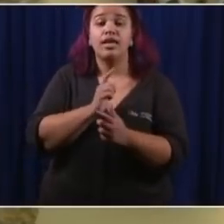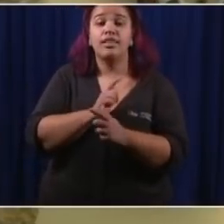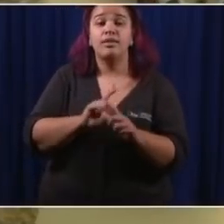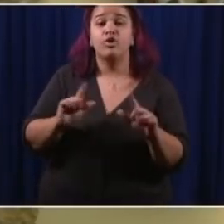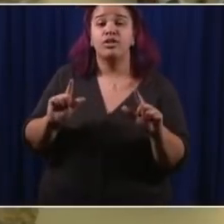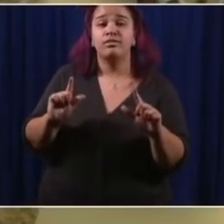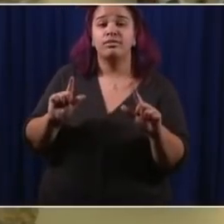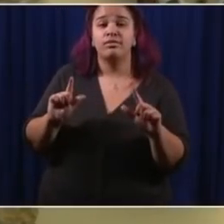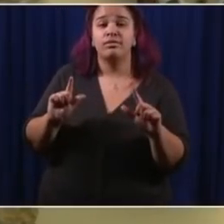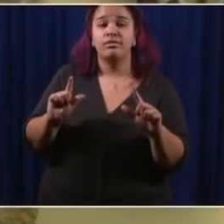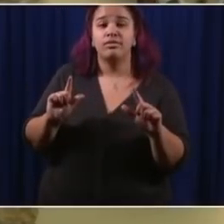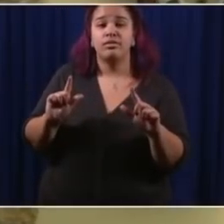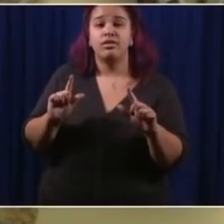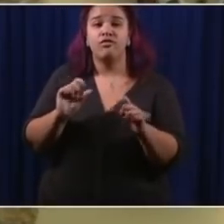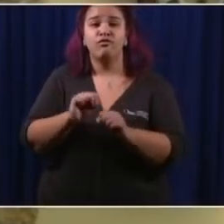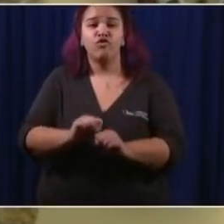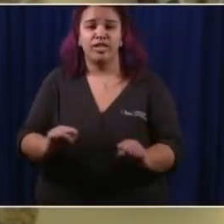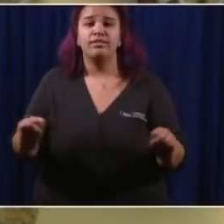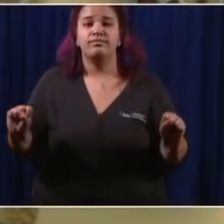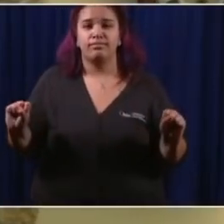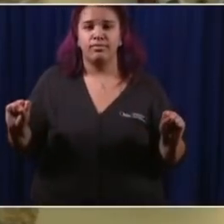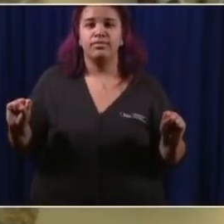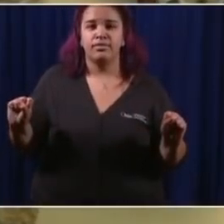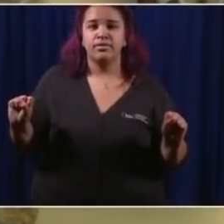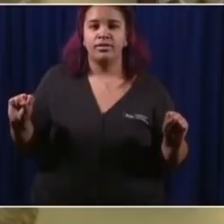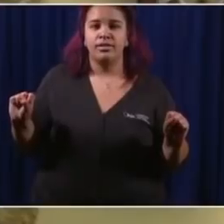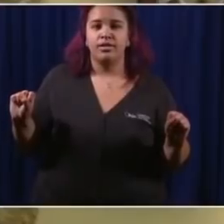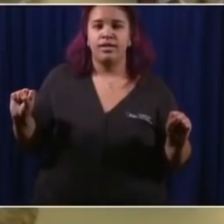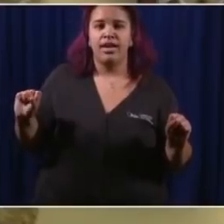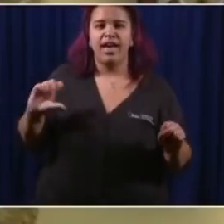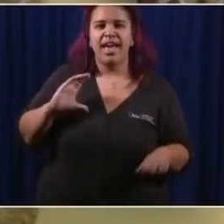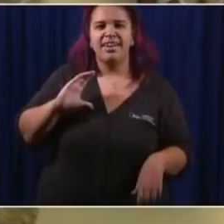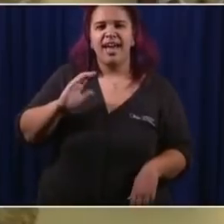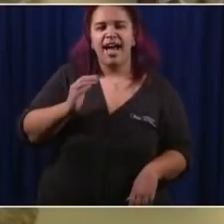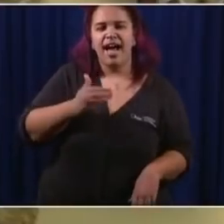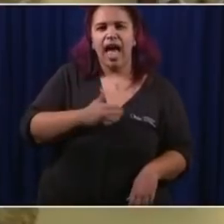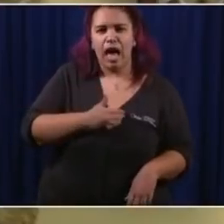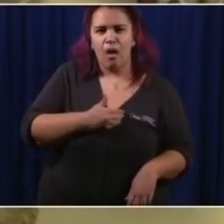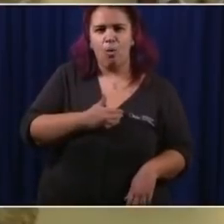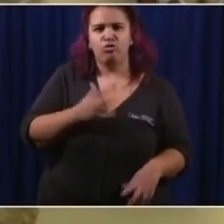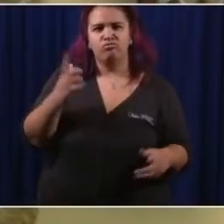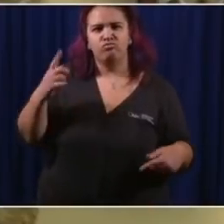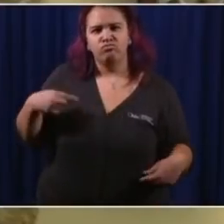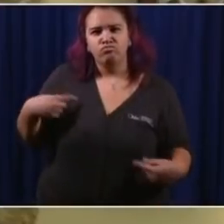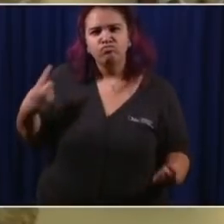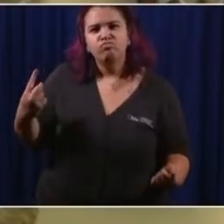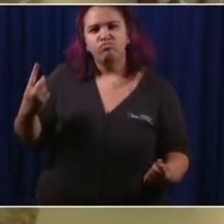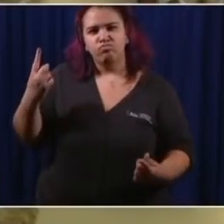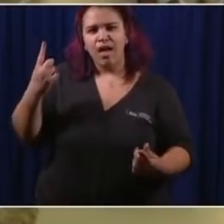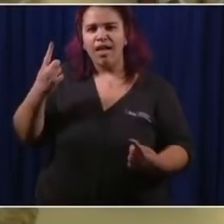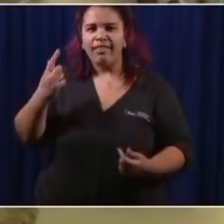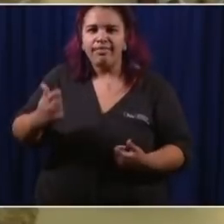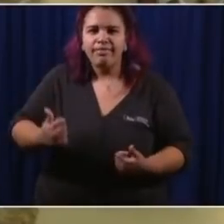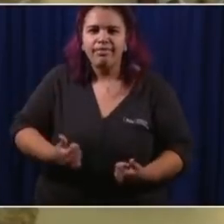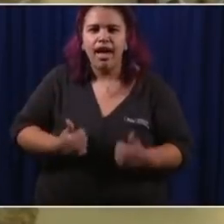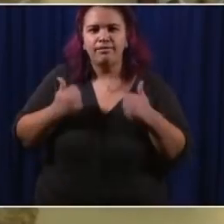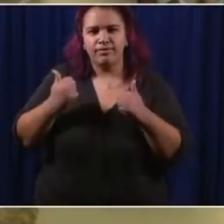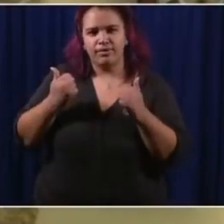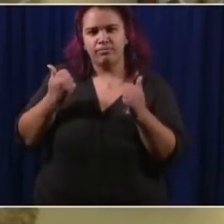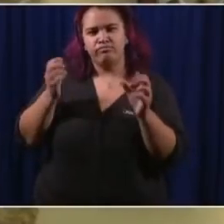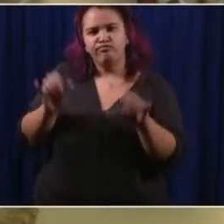my actions, this administration's actions, that have been so informed by the best evidence that we could get all the way